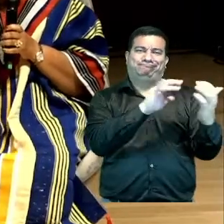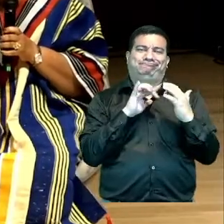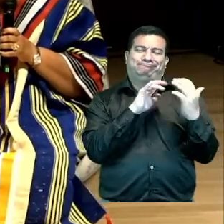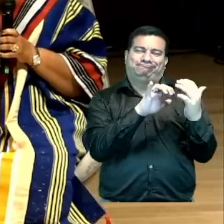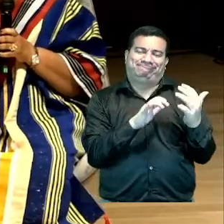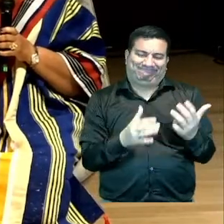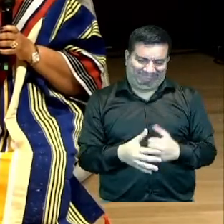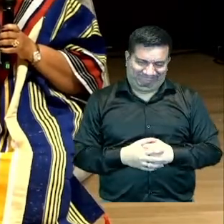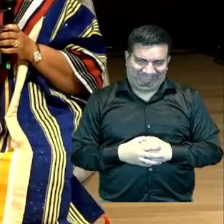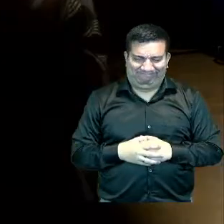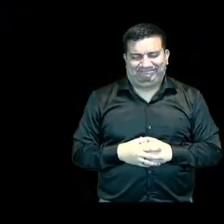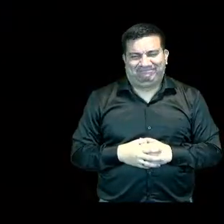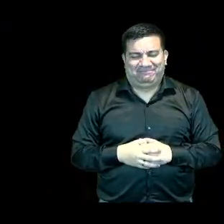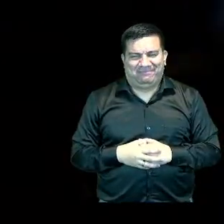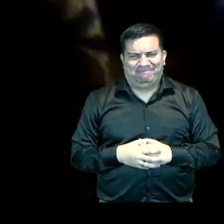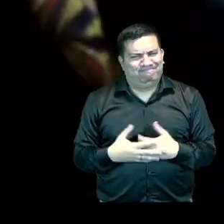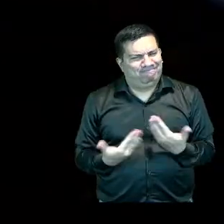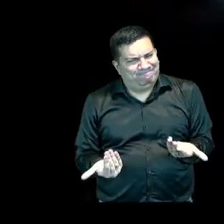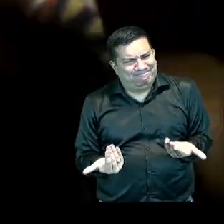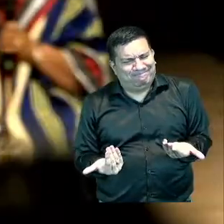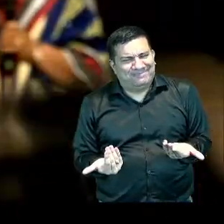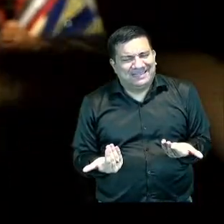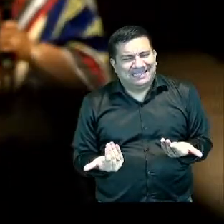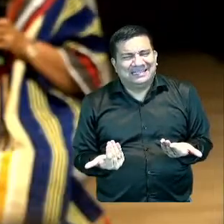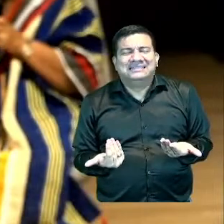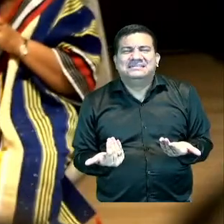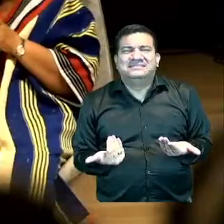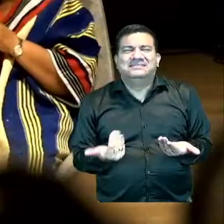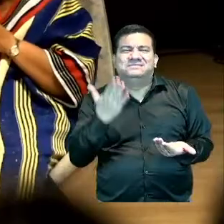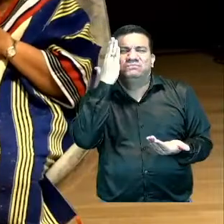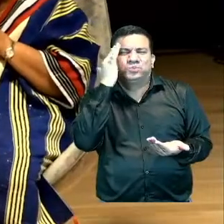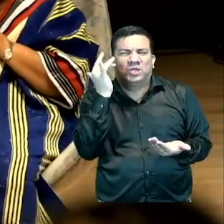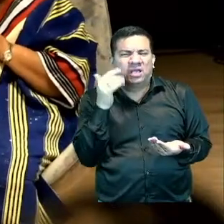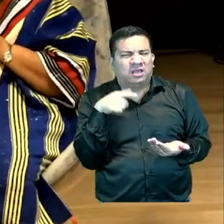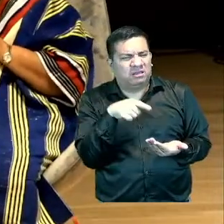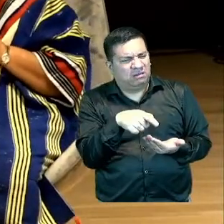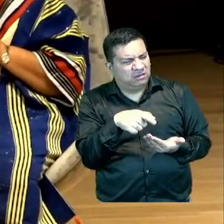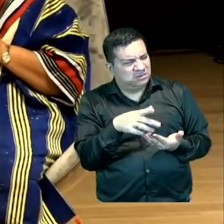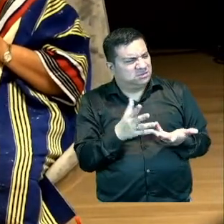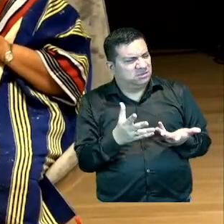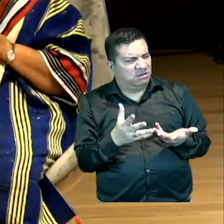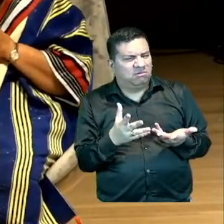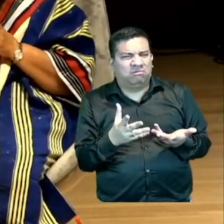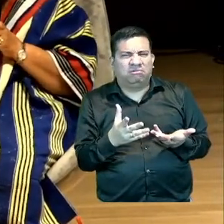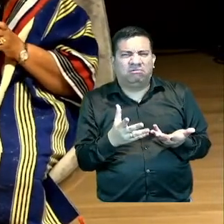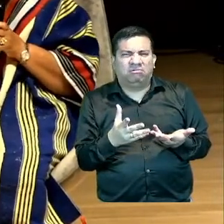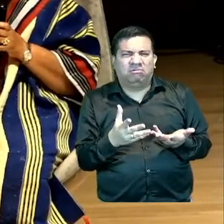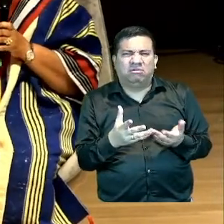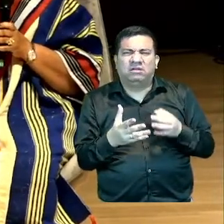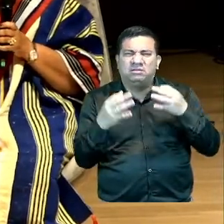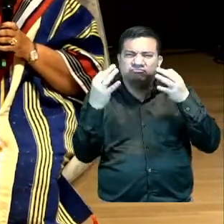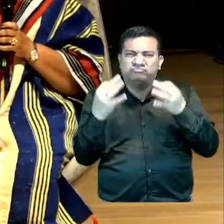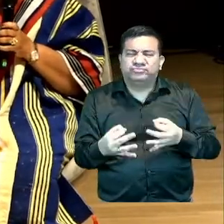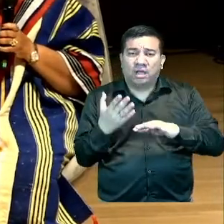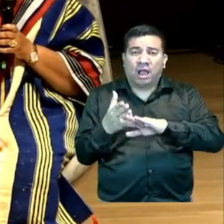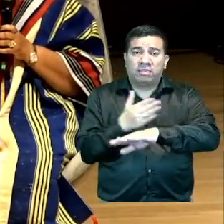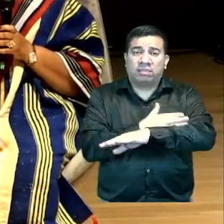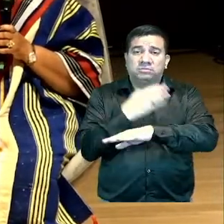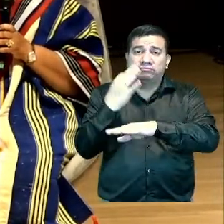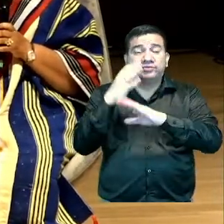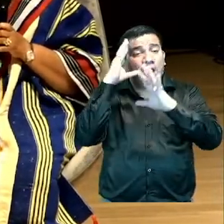Everything had been done, 12 peace talks, and we couldn't even see peace. A group of us women,